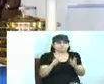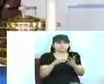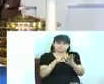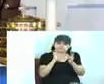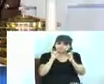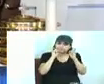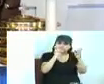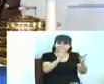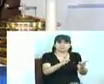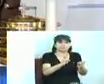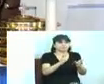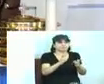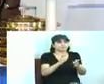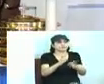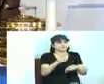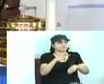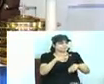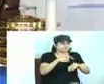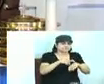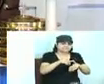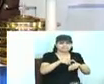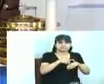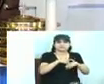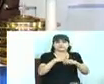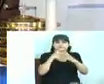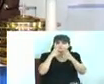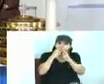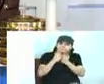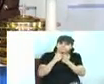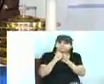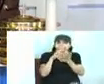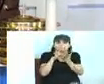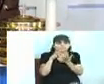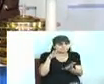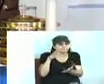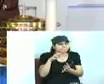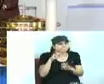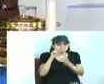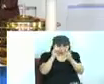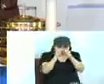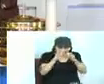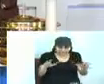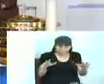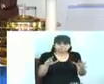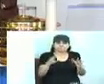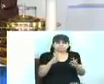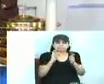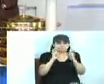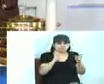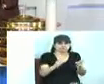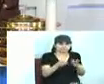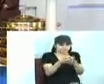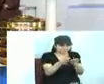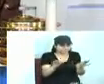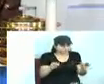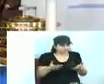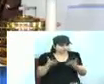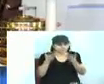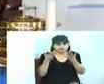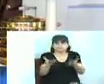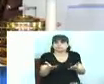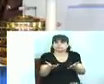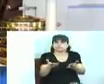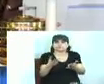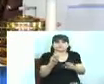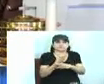prayers, the presence of your holy people. We ask that you bless these gifts so freely offered, that we may use these gifts to magnify